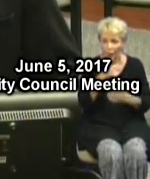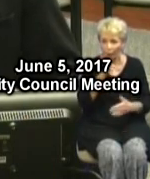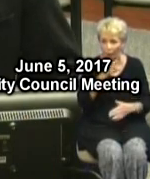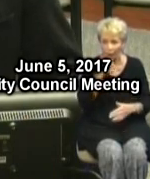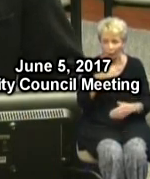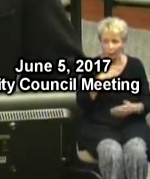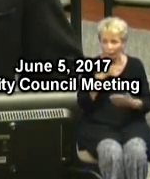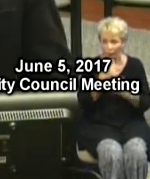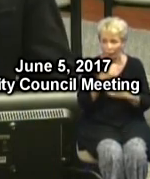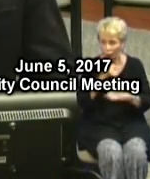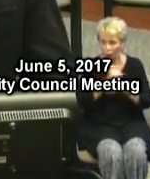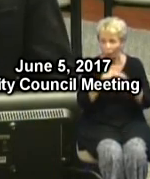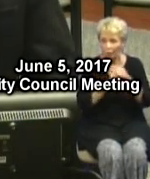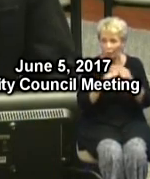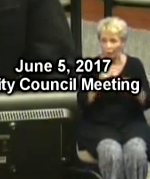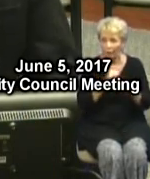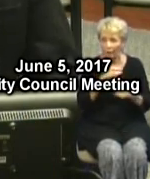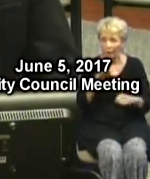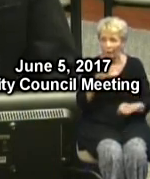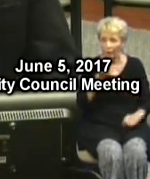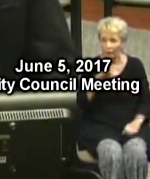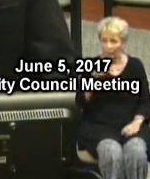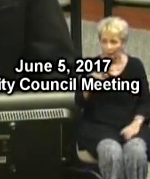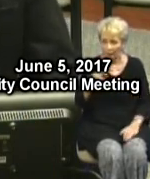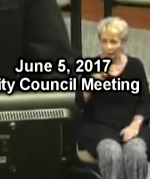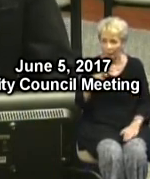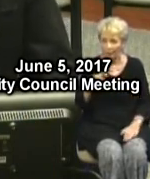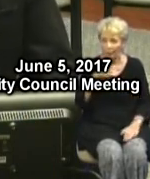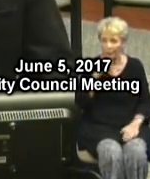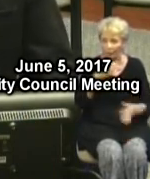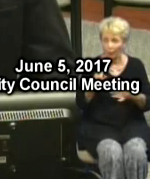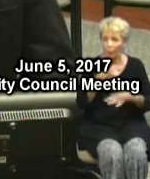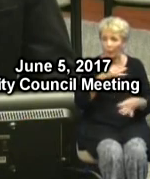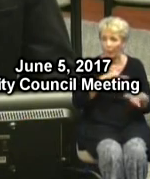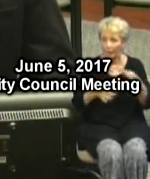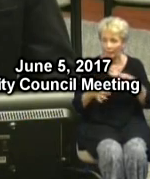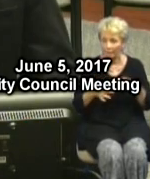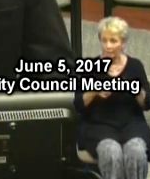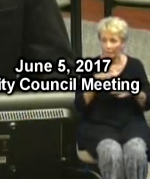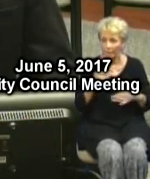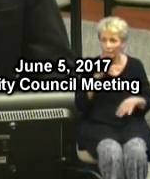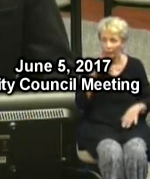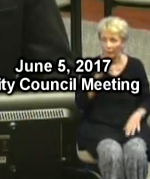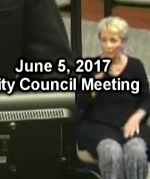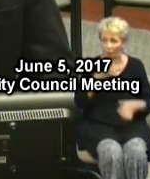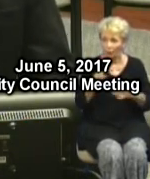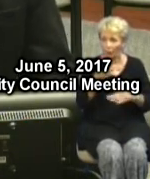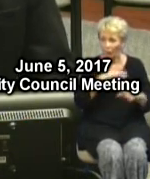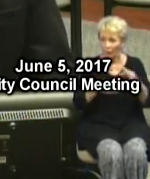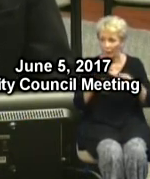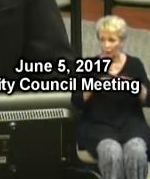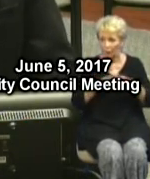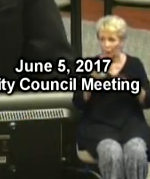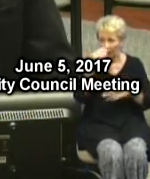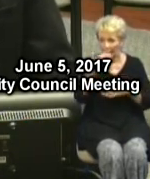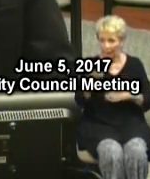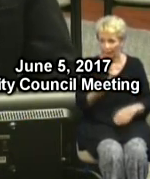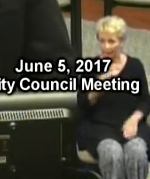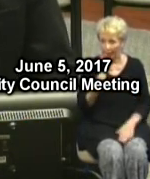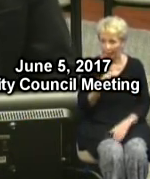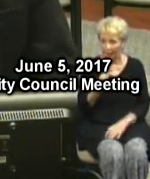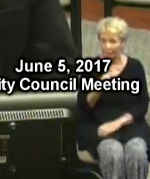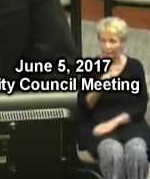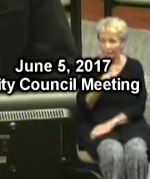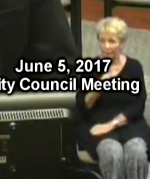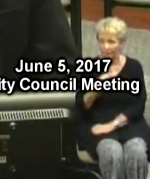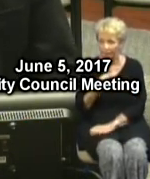a good structure. And the roof needs to be replaced, and is going to be replaced starting next Monday.